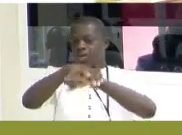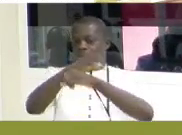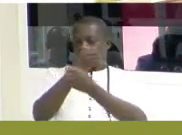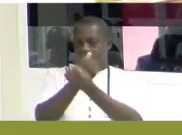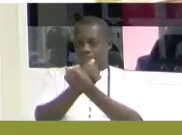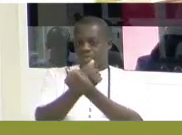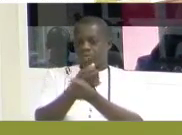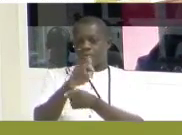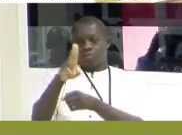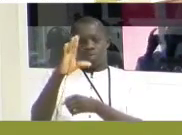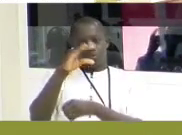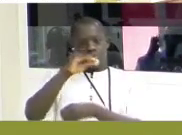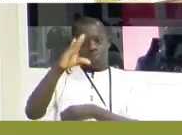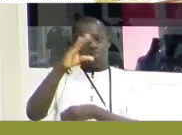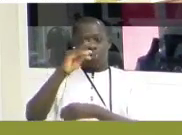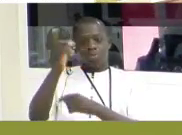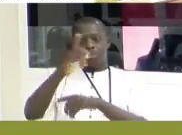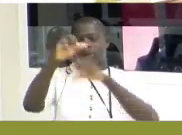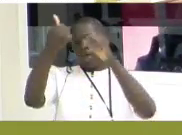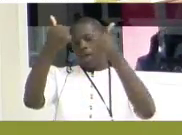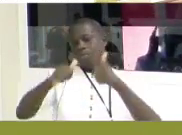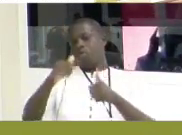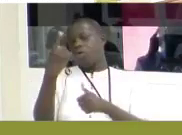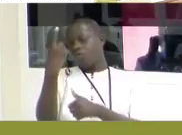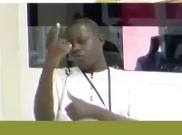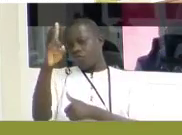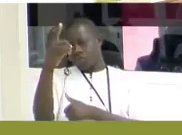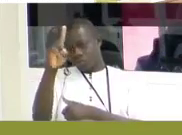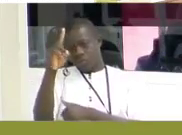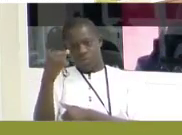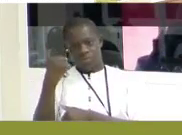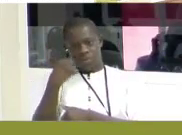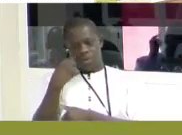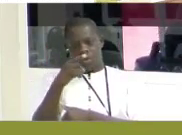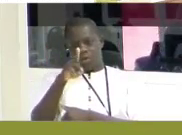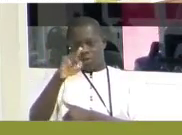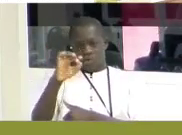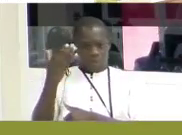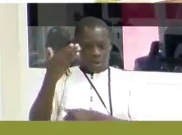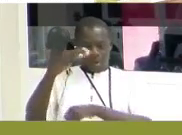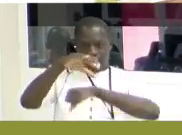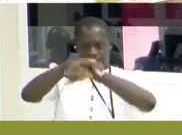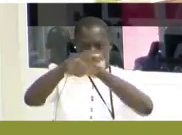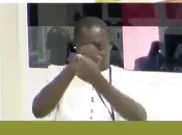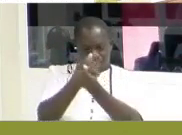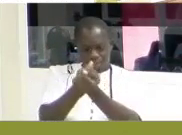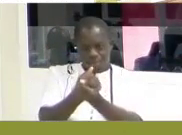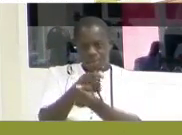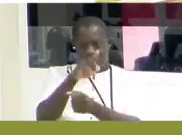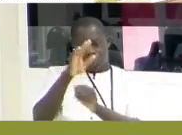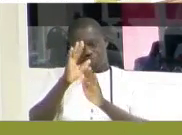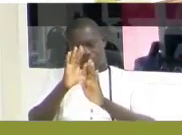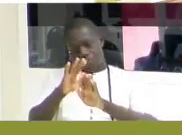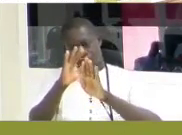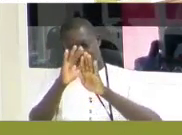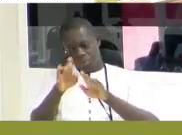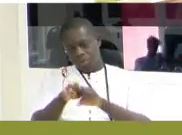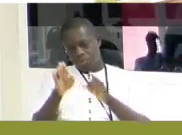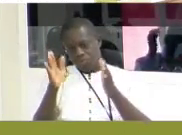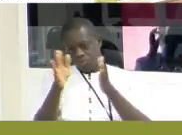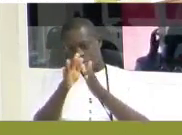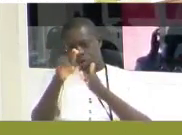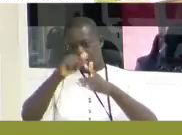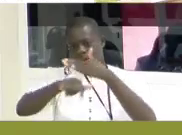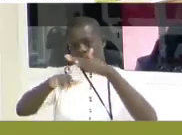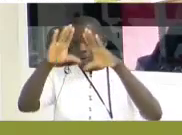mentioned what happened during day one. You were arrested. You waited briefly in the office